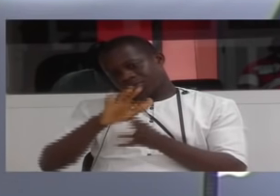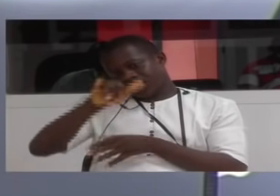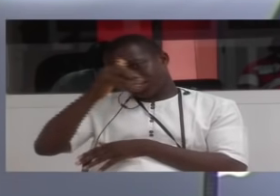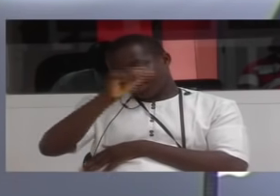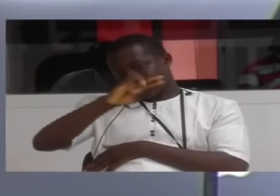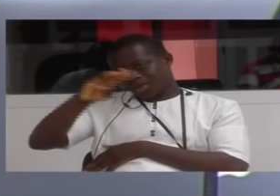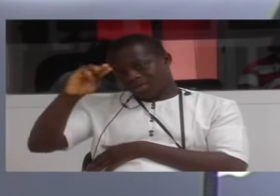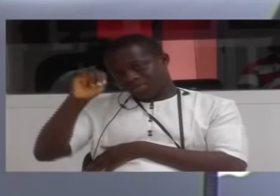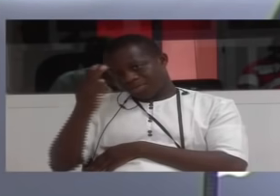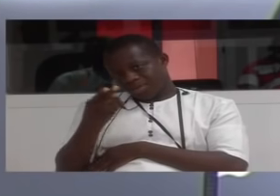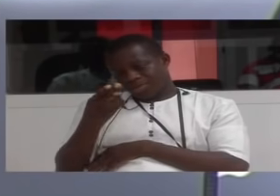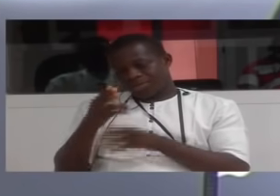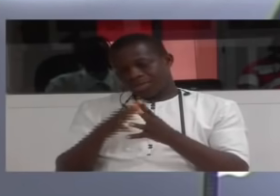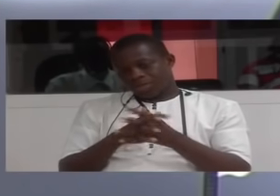Djamé.